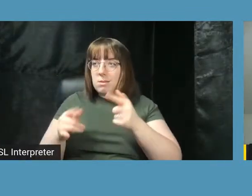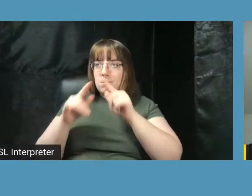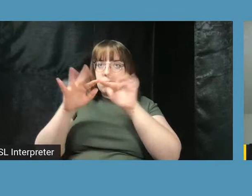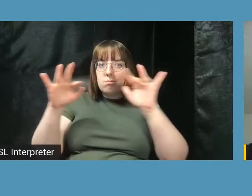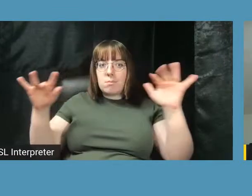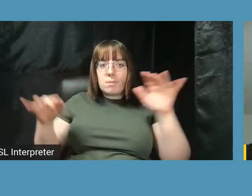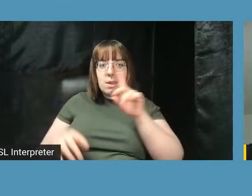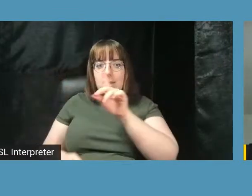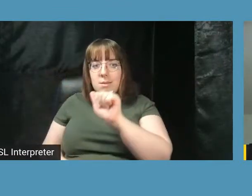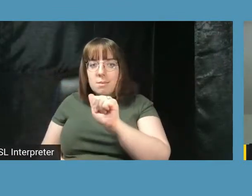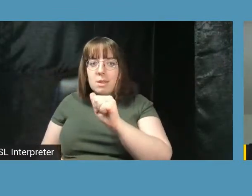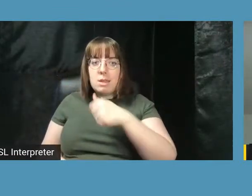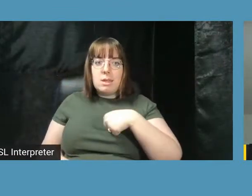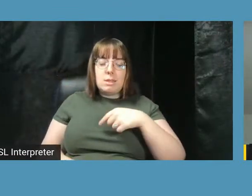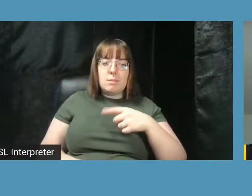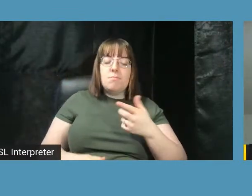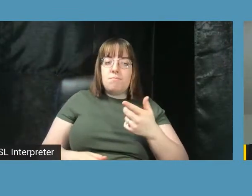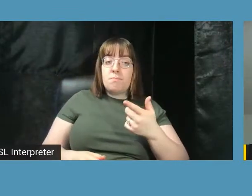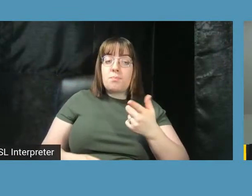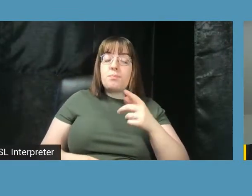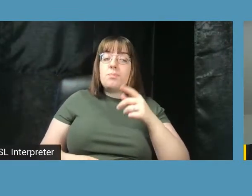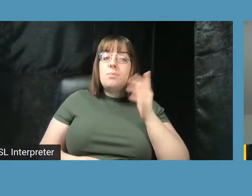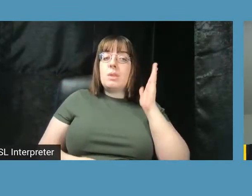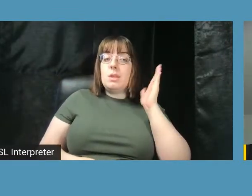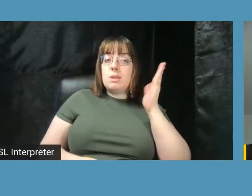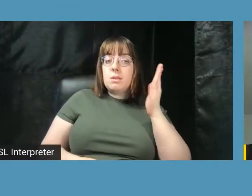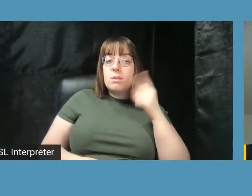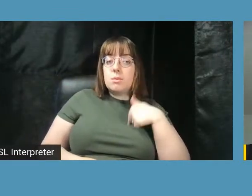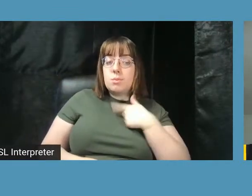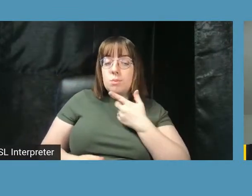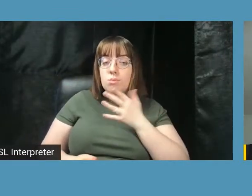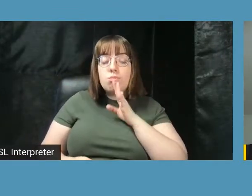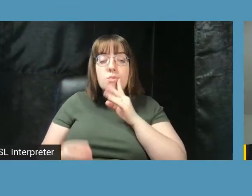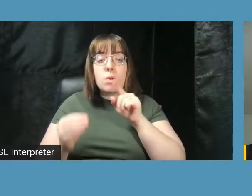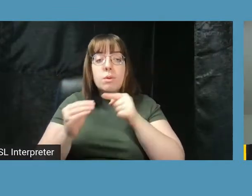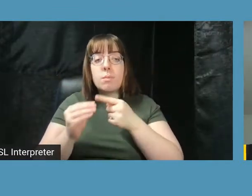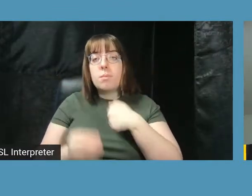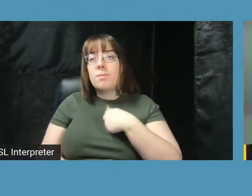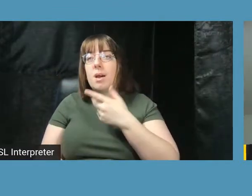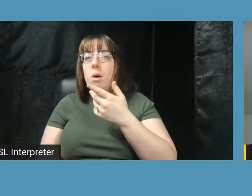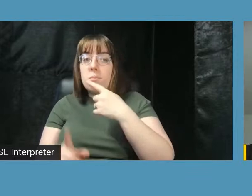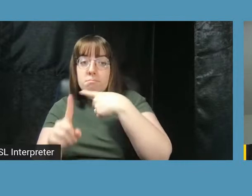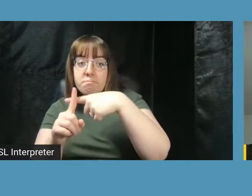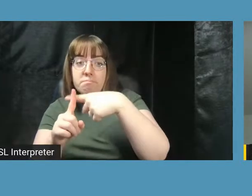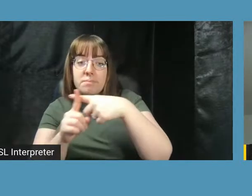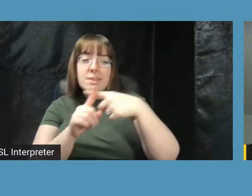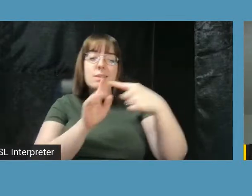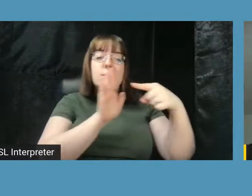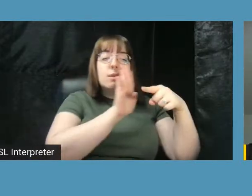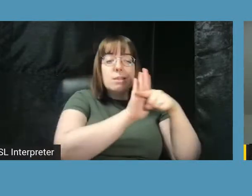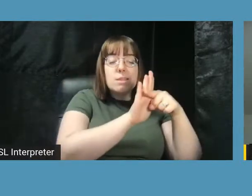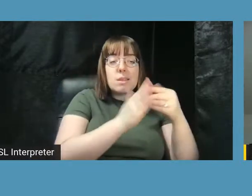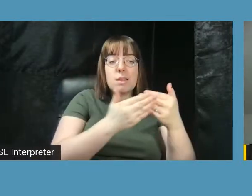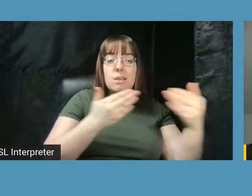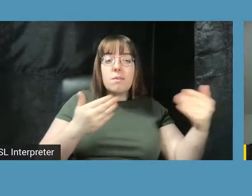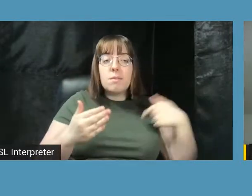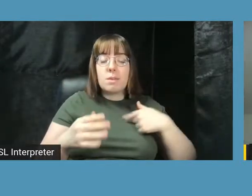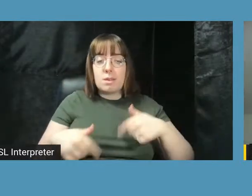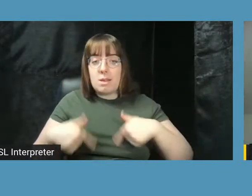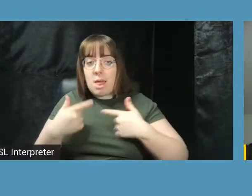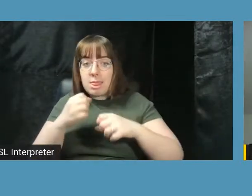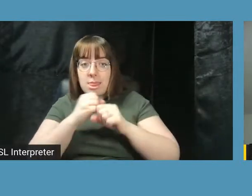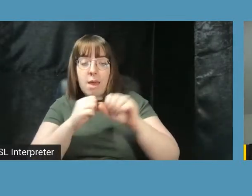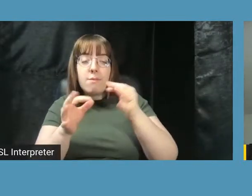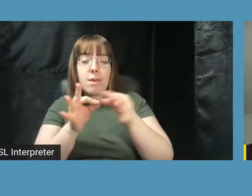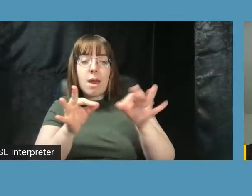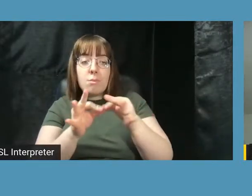abilities. And the instructors will address the pros and cons of different video platforms and how to incorporate live captioning,